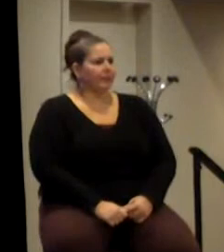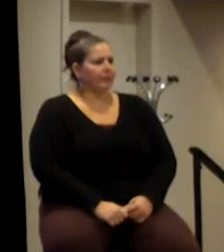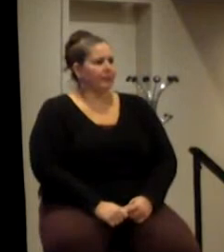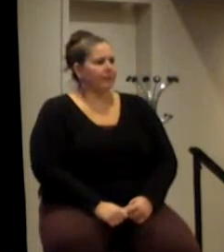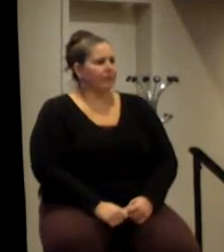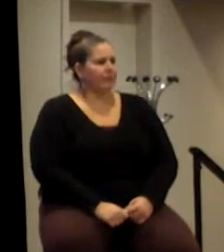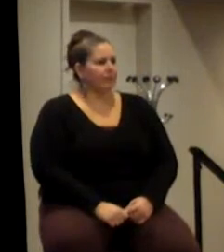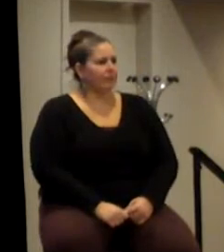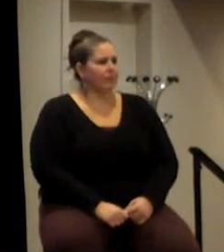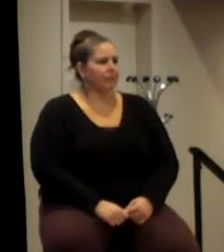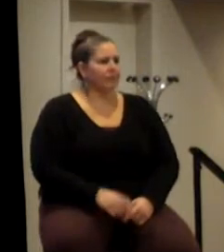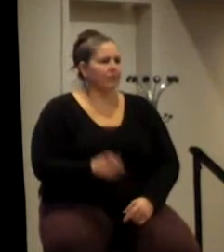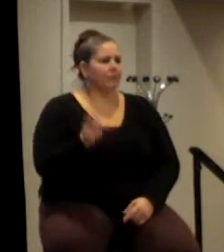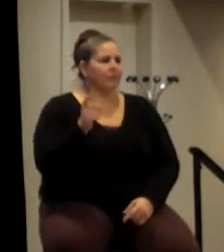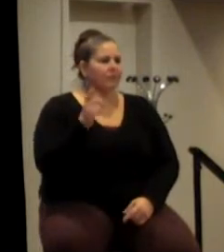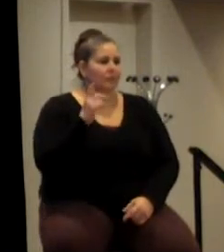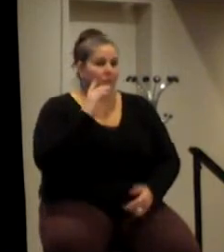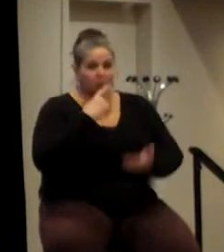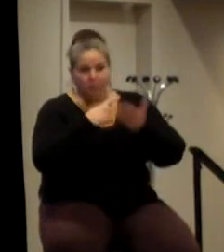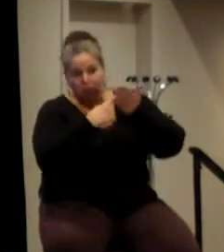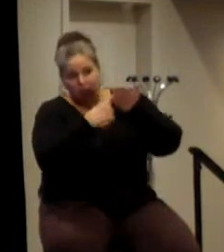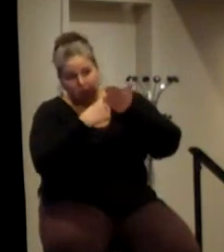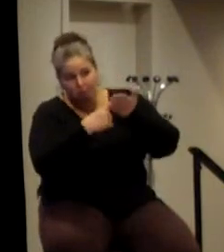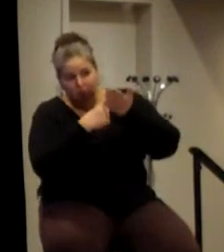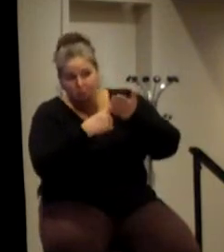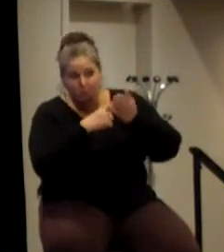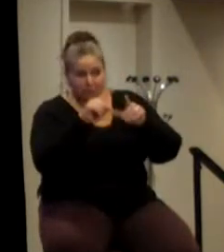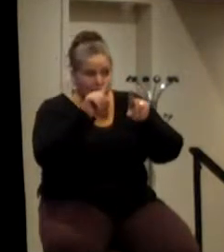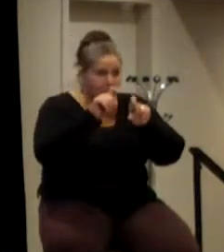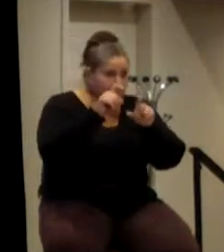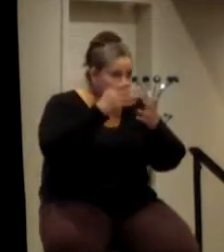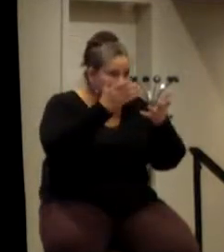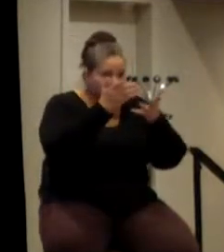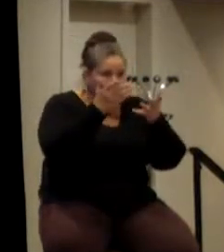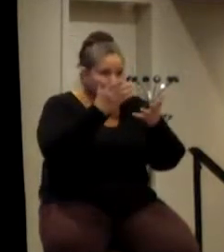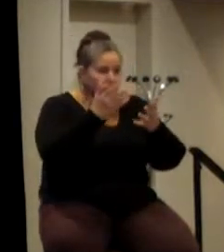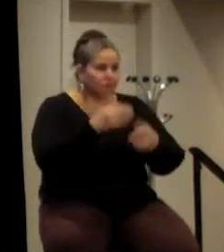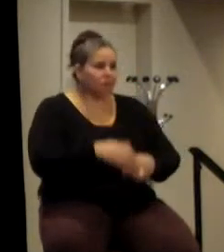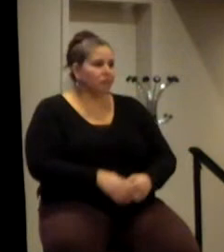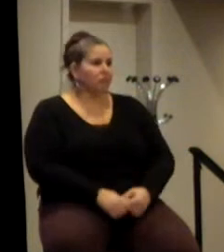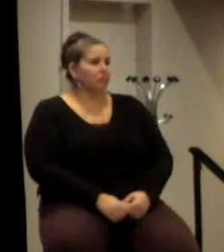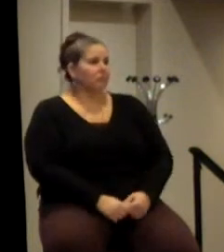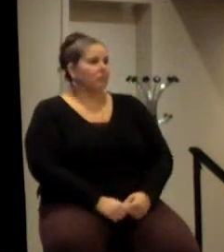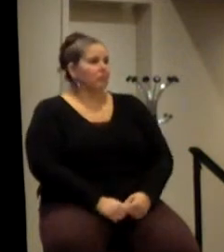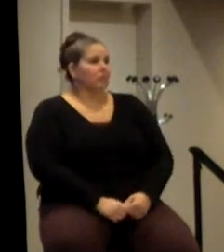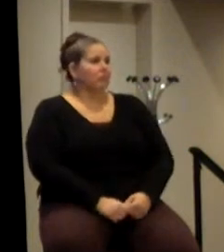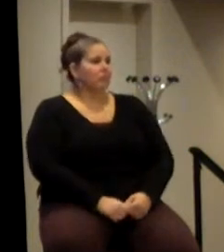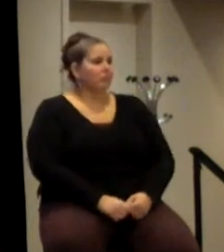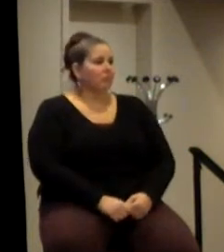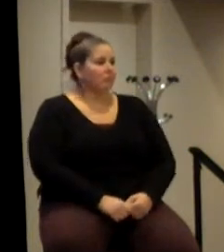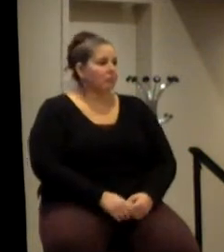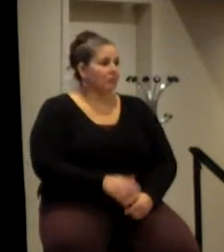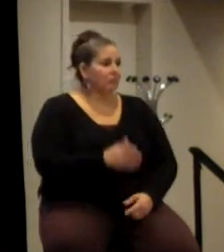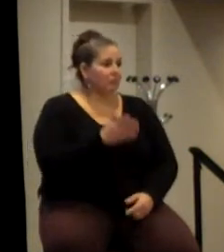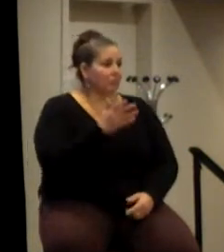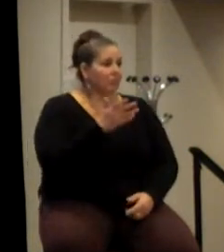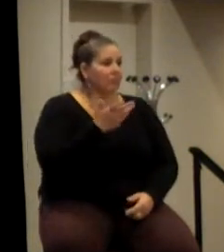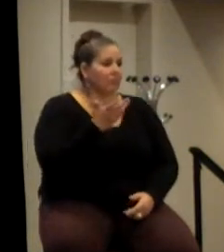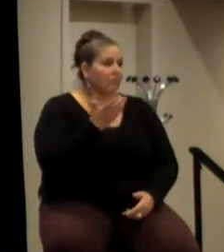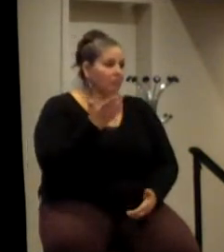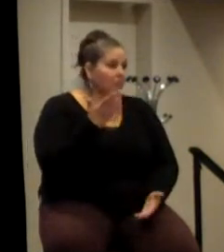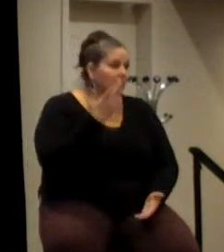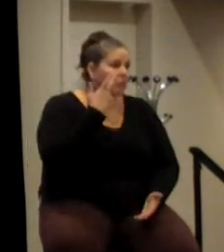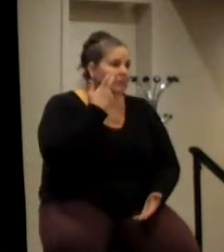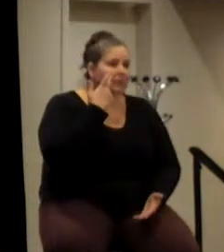fans. And hopefully they'll want to. You probably remember a couple years ago, Josh, I threw out the